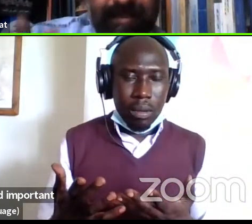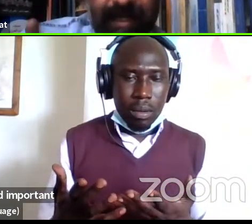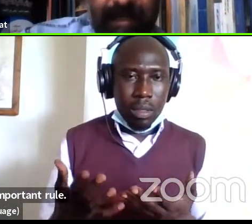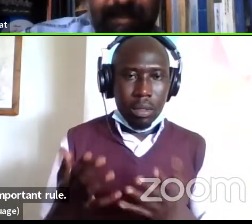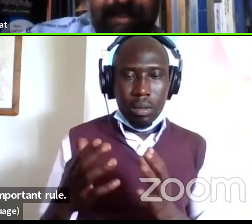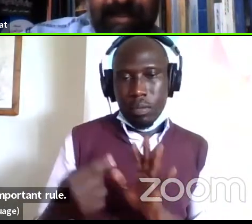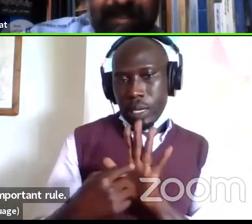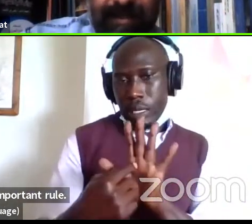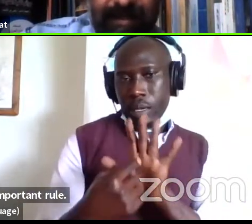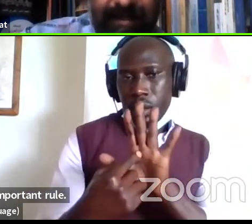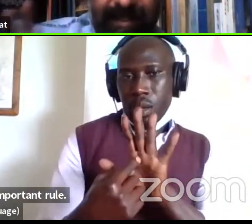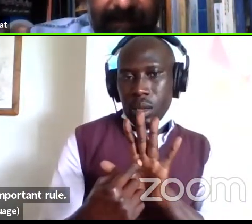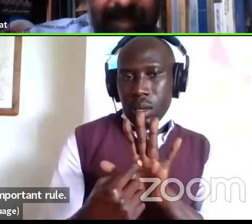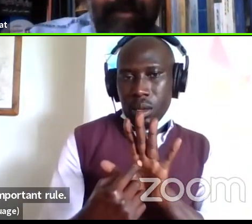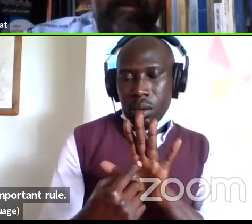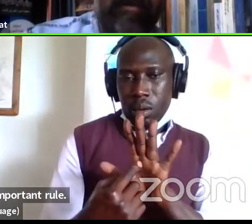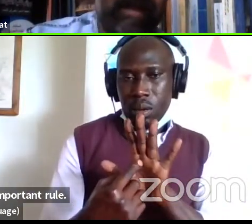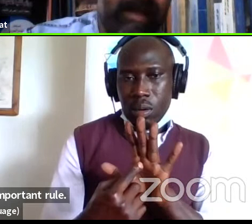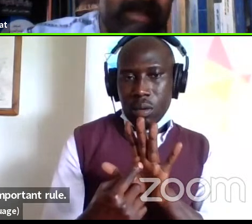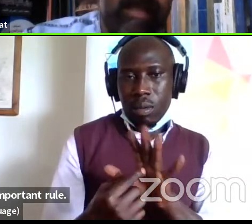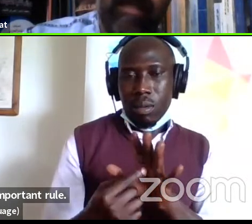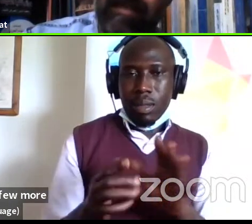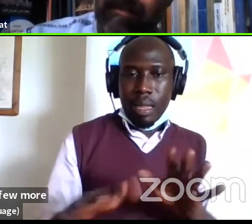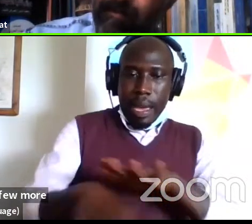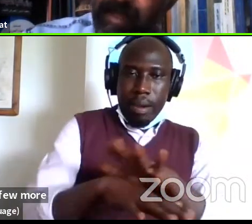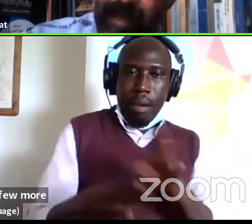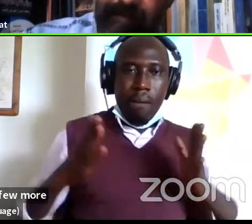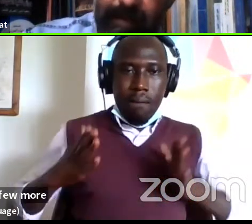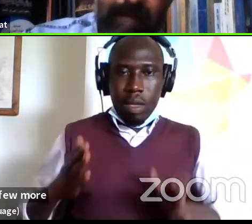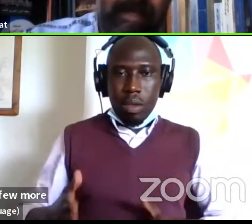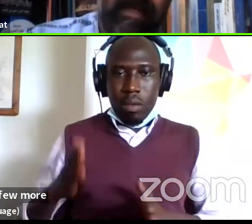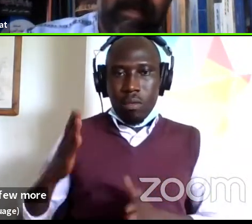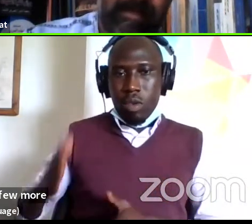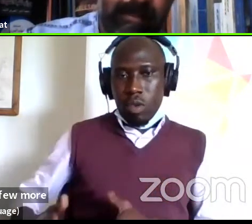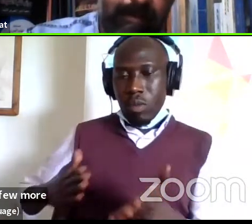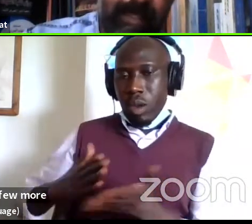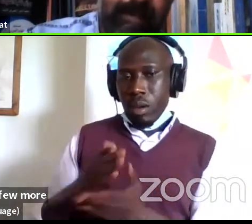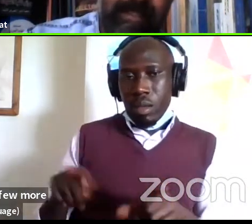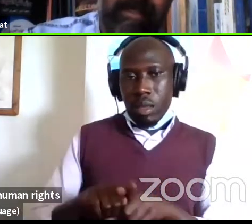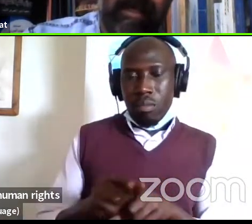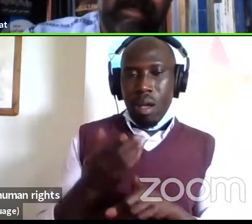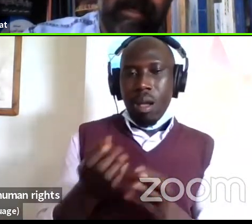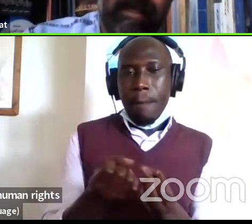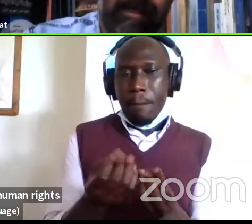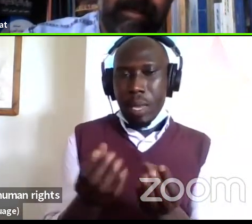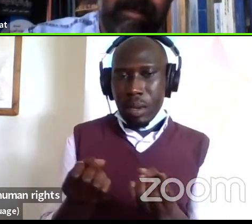especially in the field of human rights, and we have many